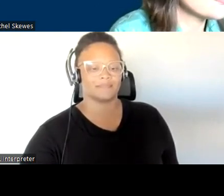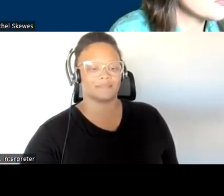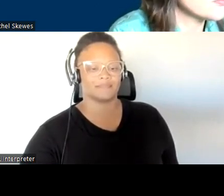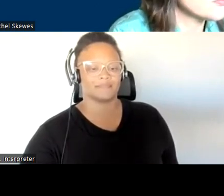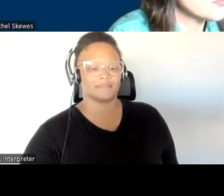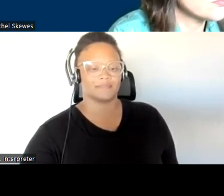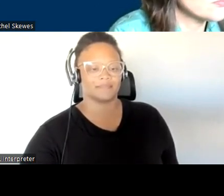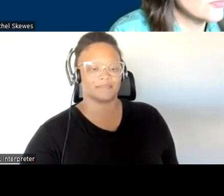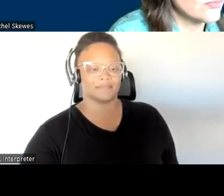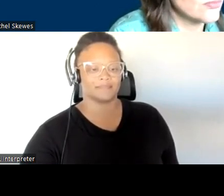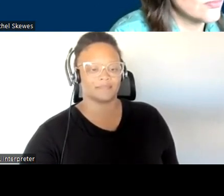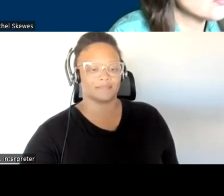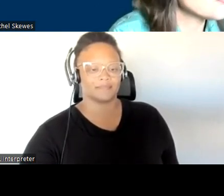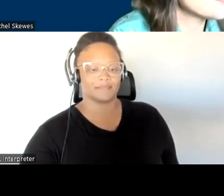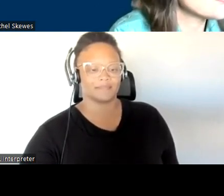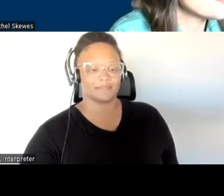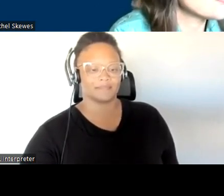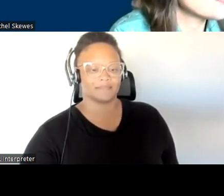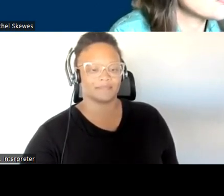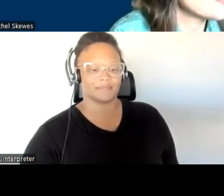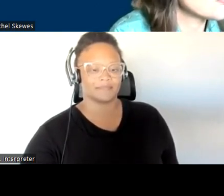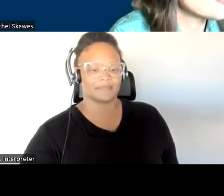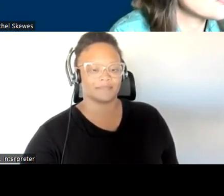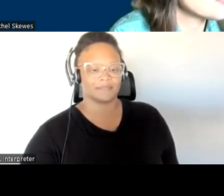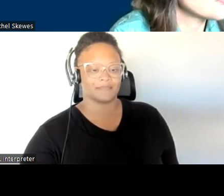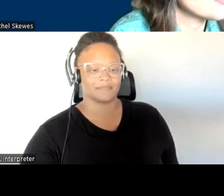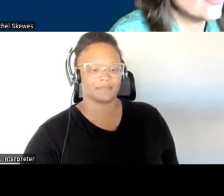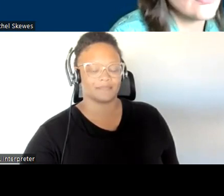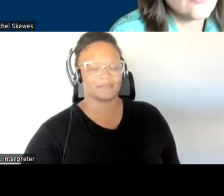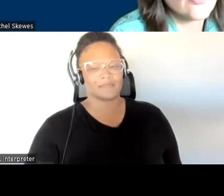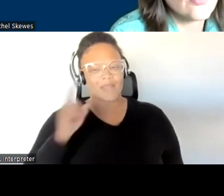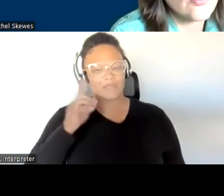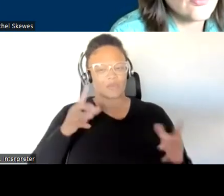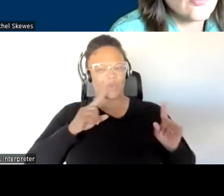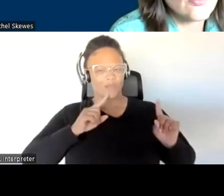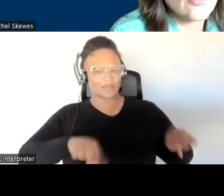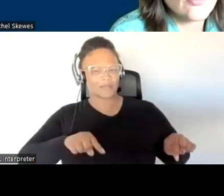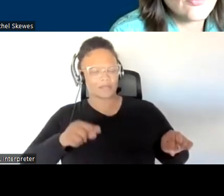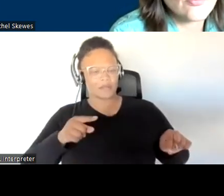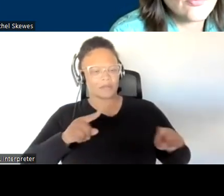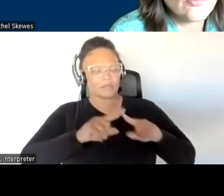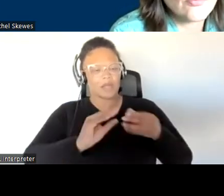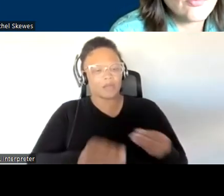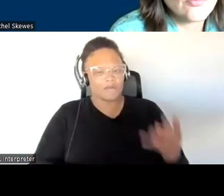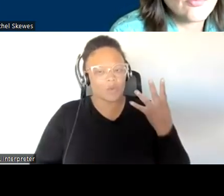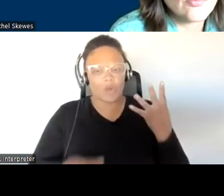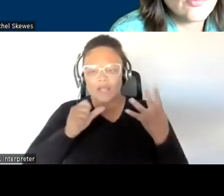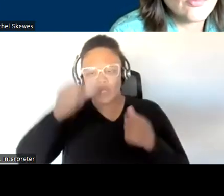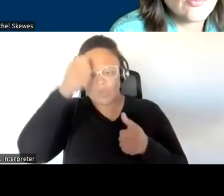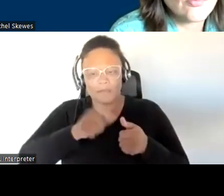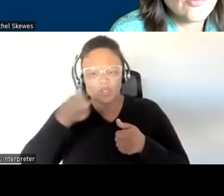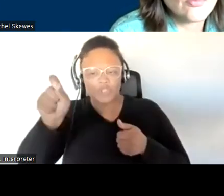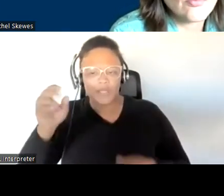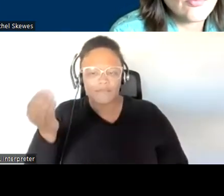Yes, can you hear me? Yes. I think you already said it before, but on question 4, I don't remember selecting the $14.42 per child